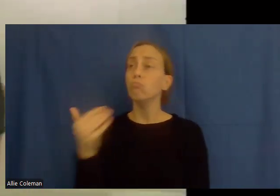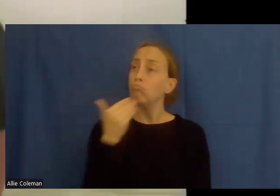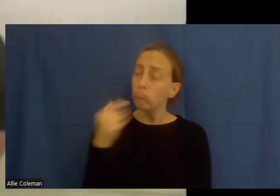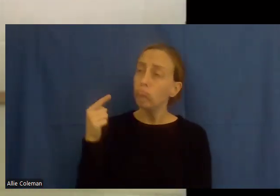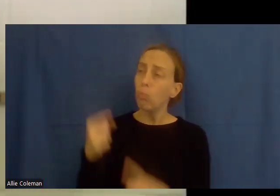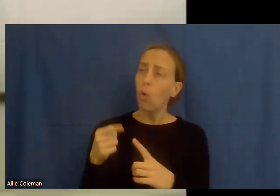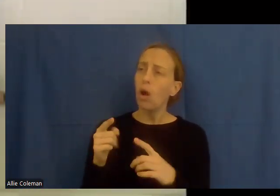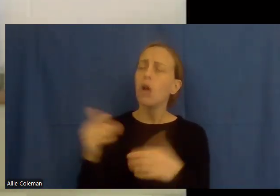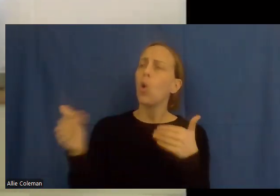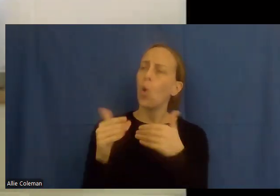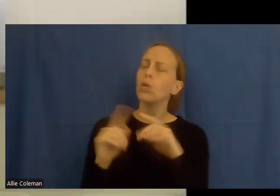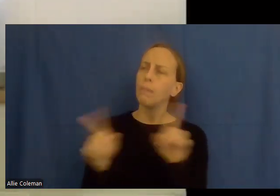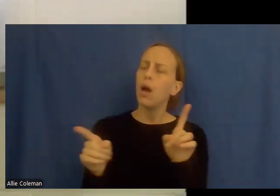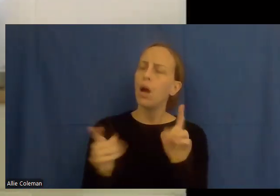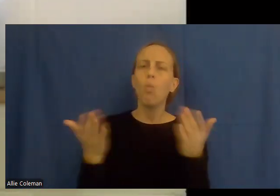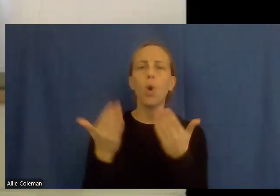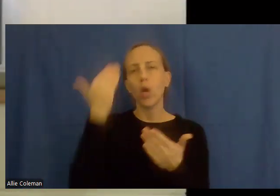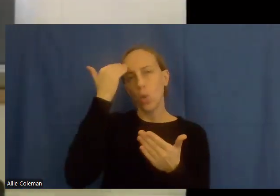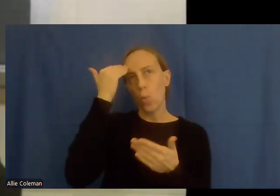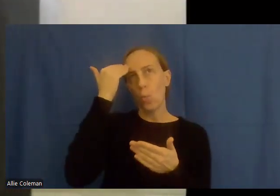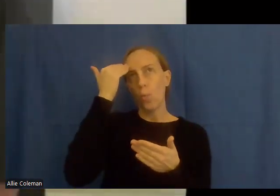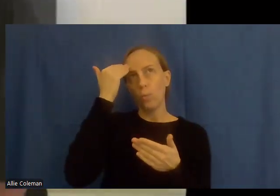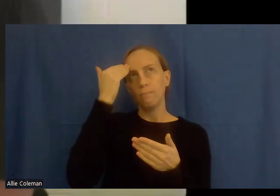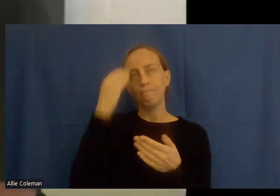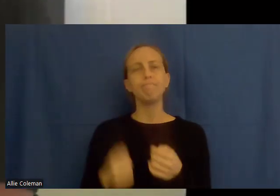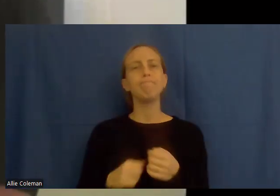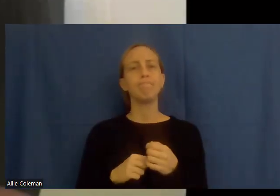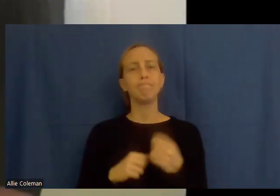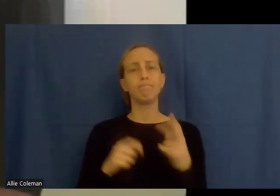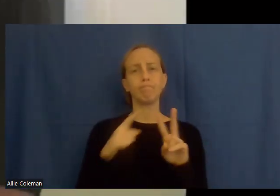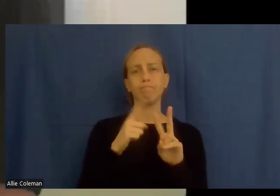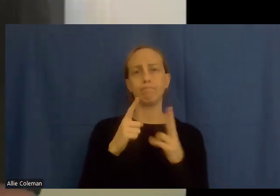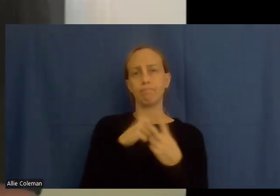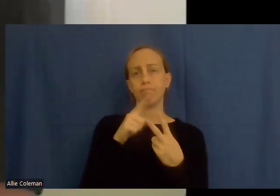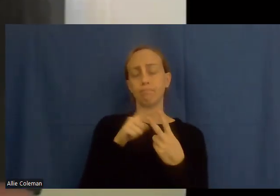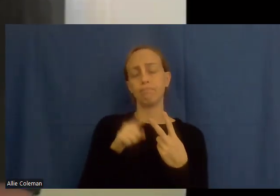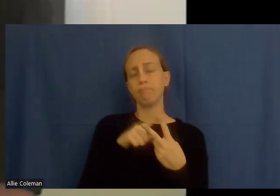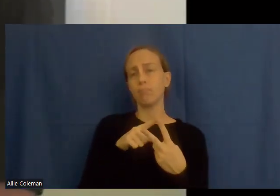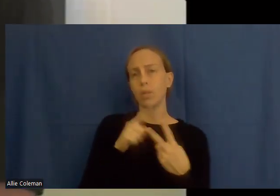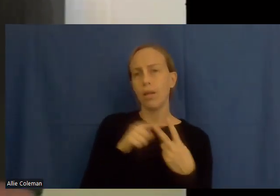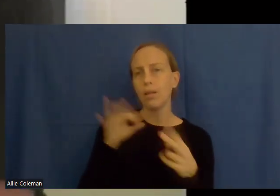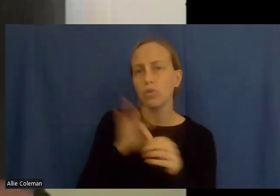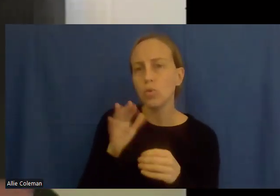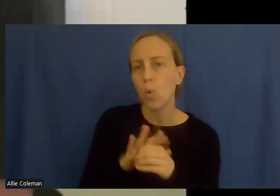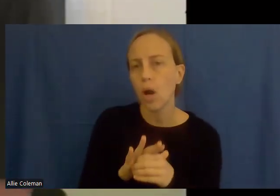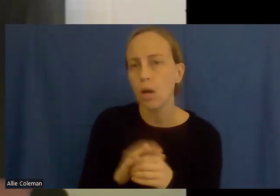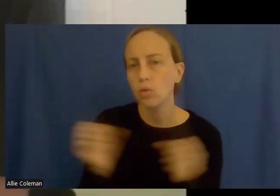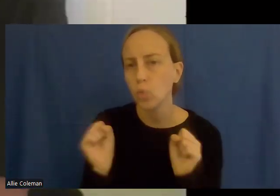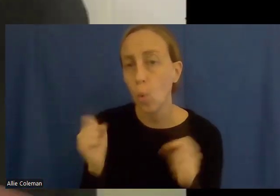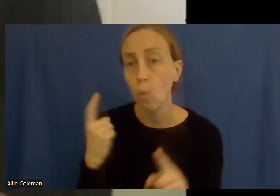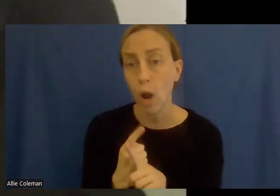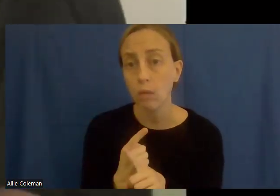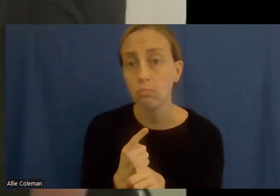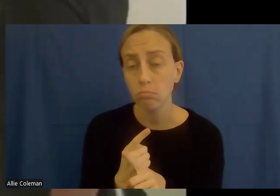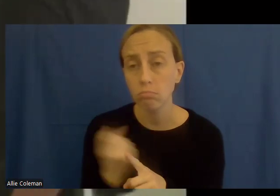got pretty close. What do we know about two things? First of all, this Pepsi, is it warm or cold? It's cold.